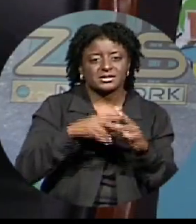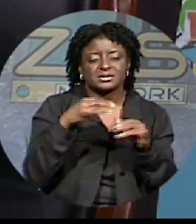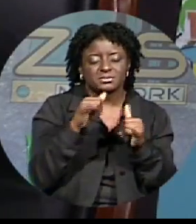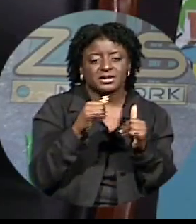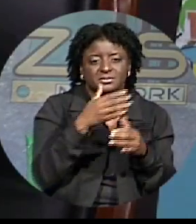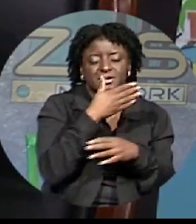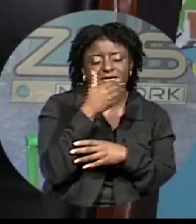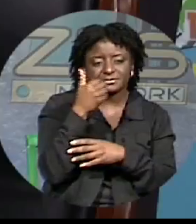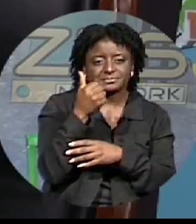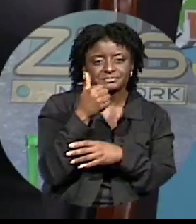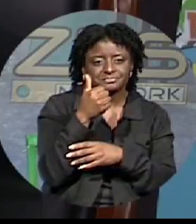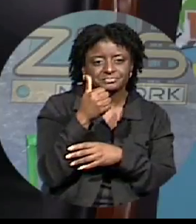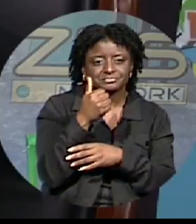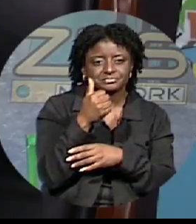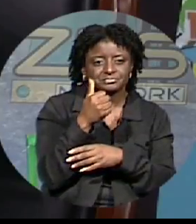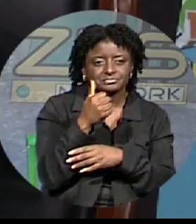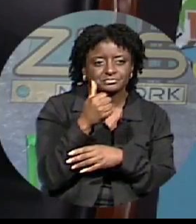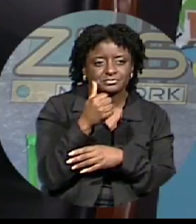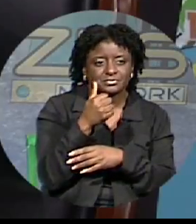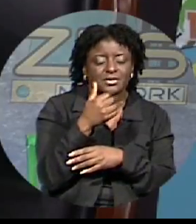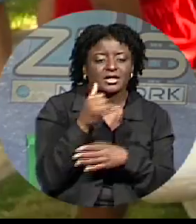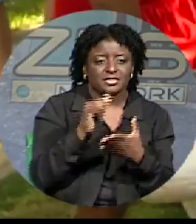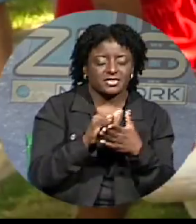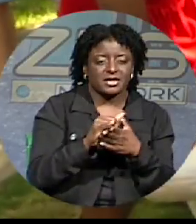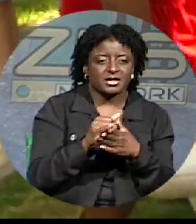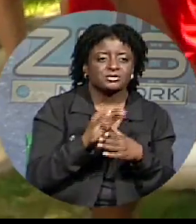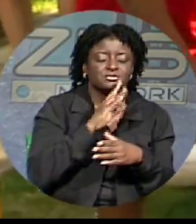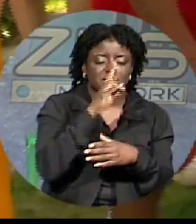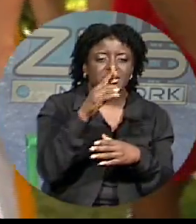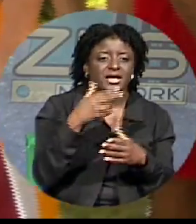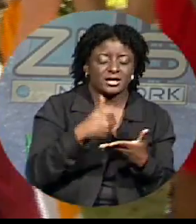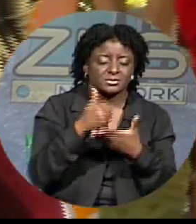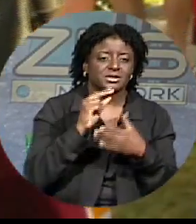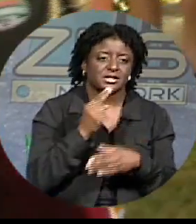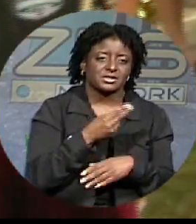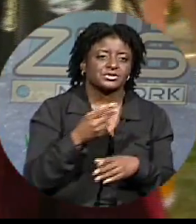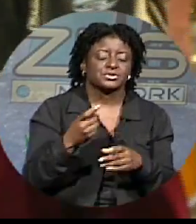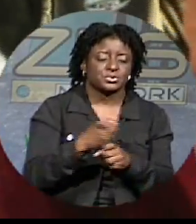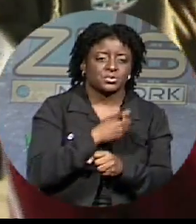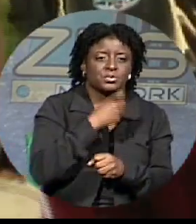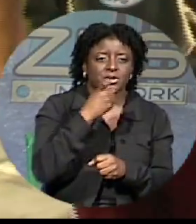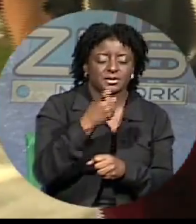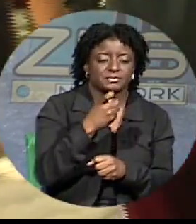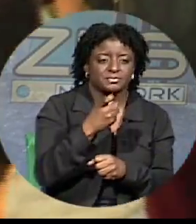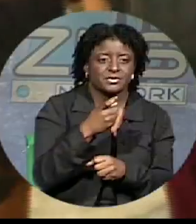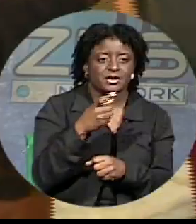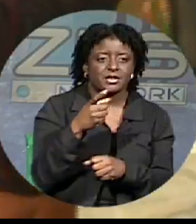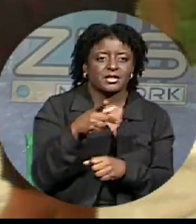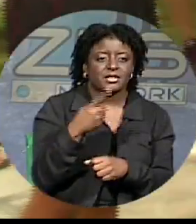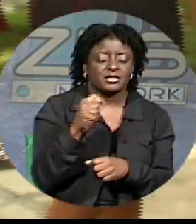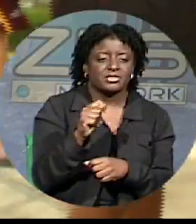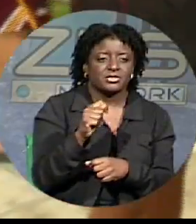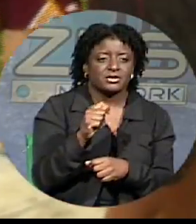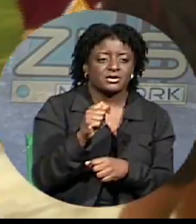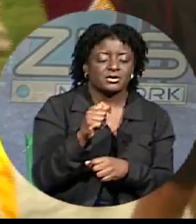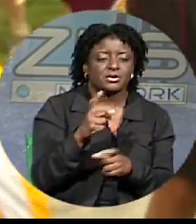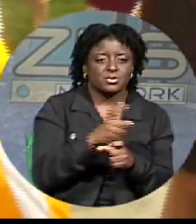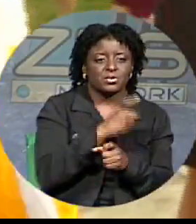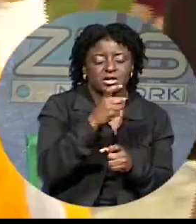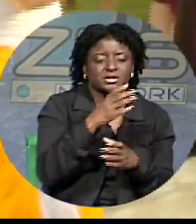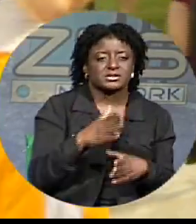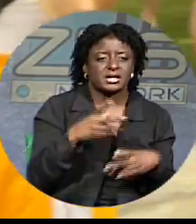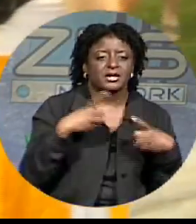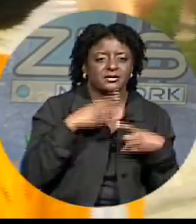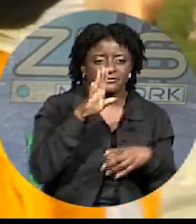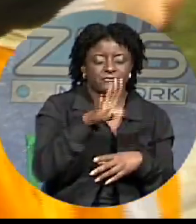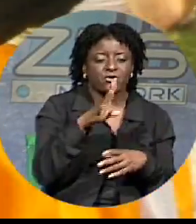on defense. That really helped us win. The Hilltoppers are on a 4-game winning streak. One of their biggest win doing that run